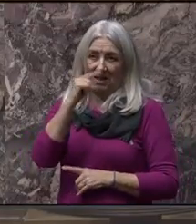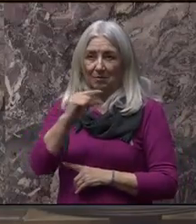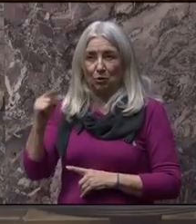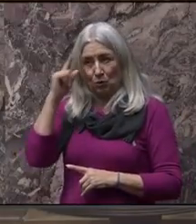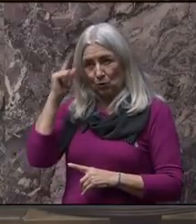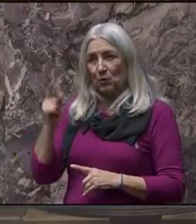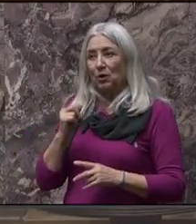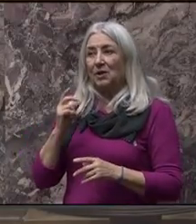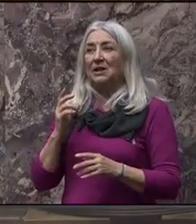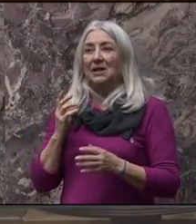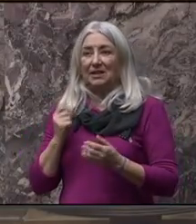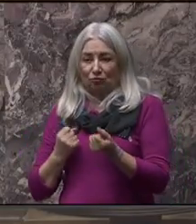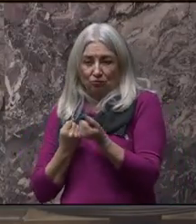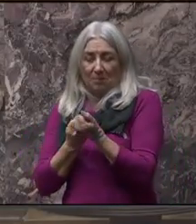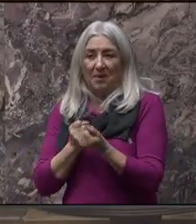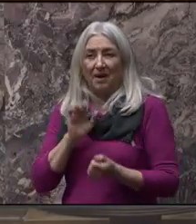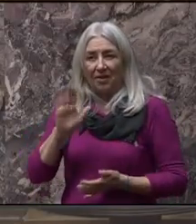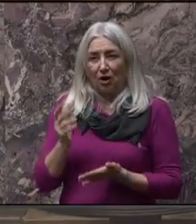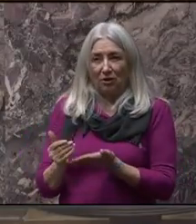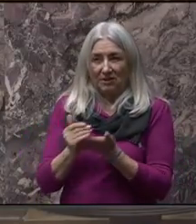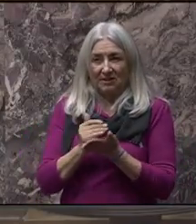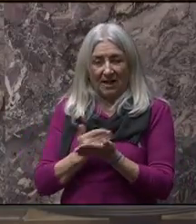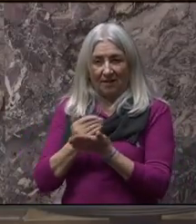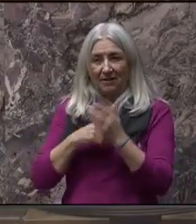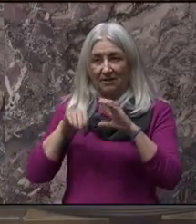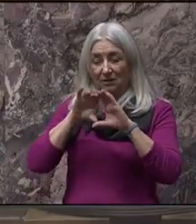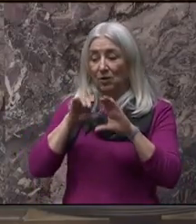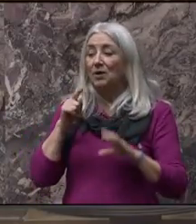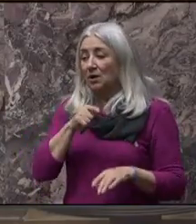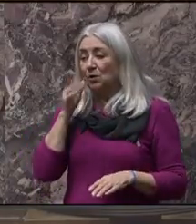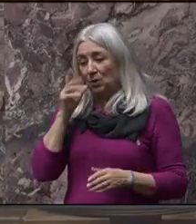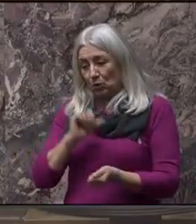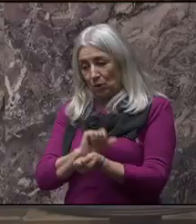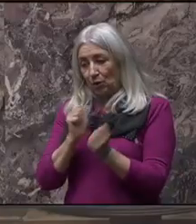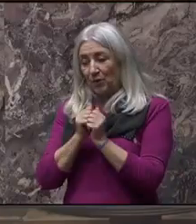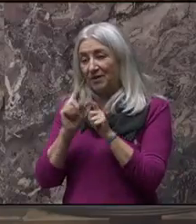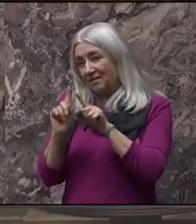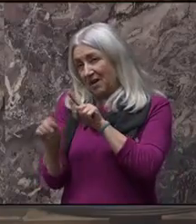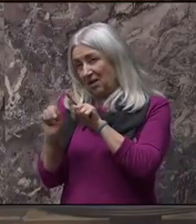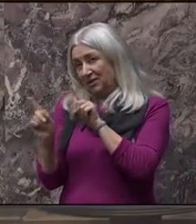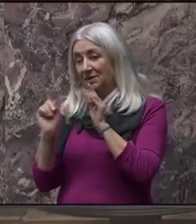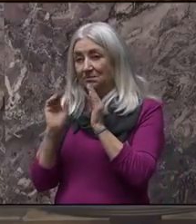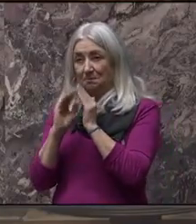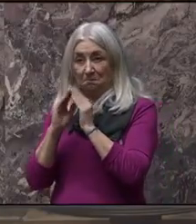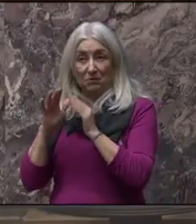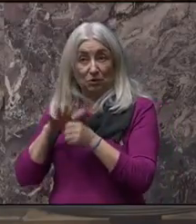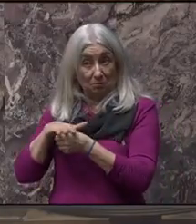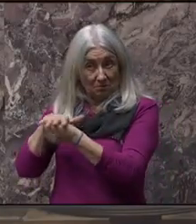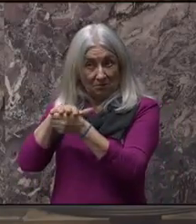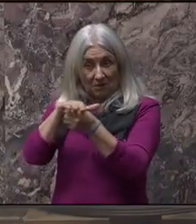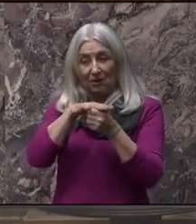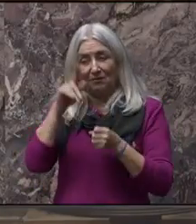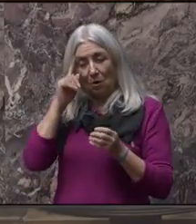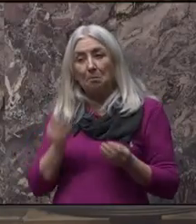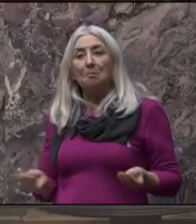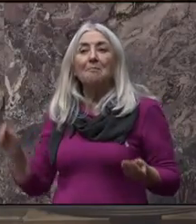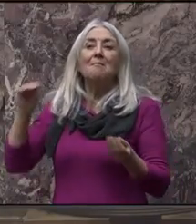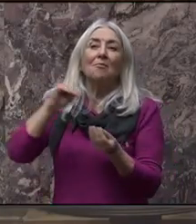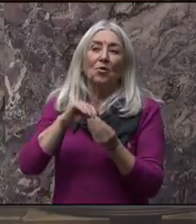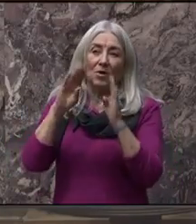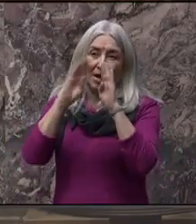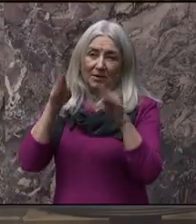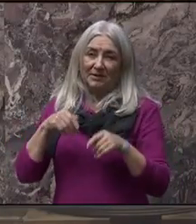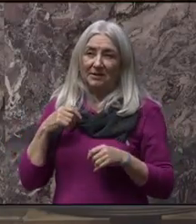spring, your government will continue to work with municipalities to encourage greater supply of housing, including building more